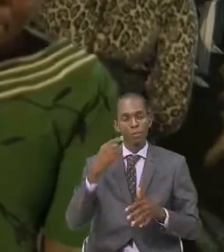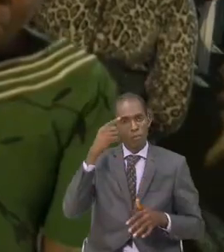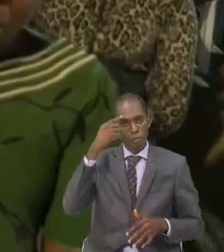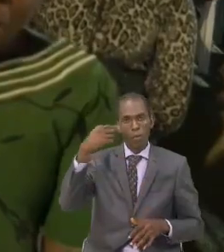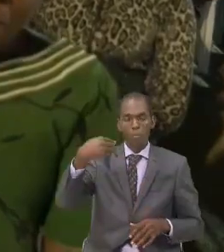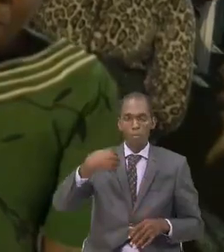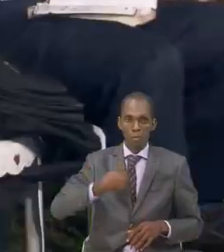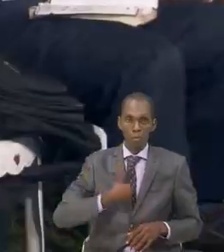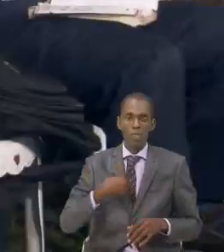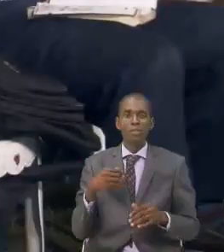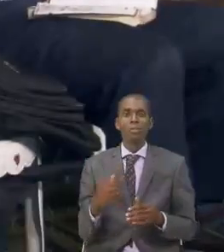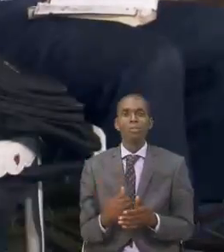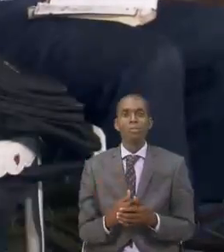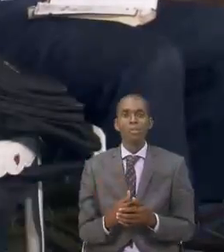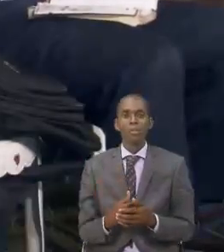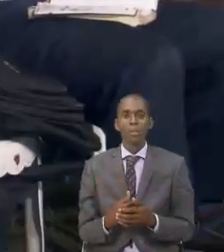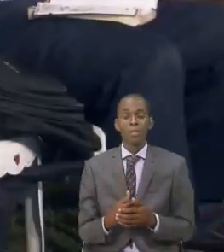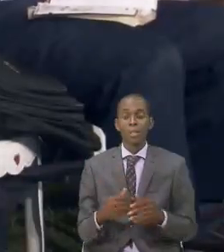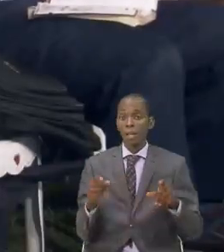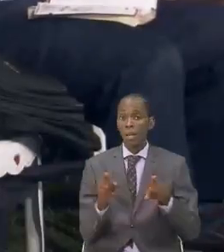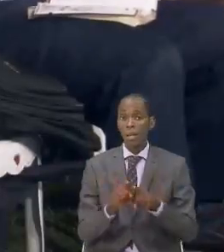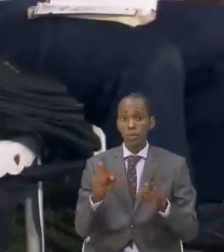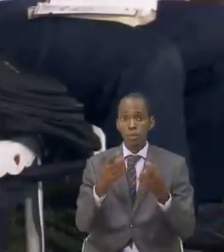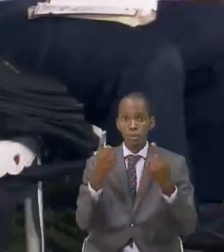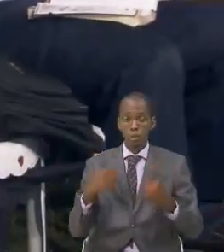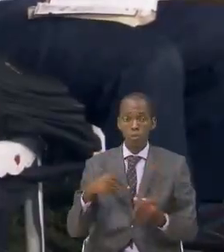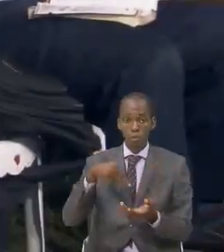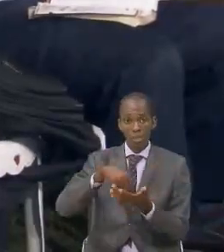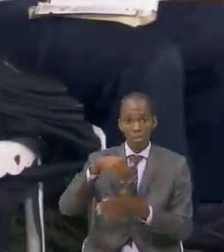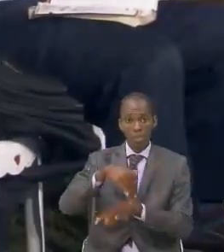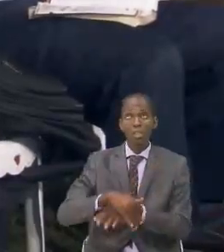me. I say Christ has done it for me.